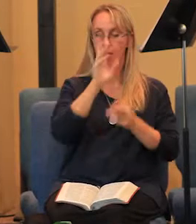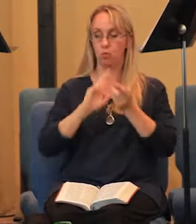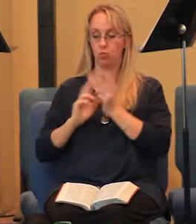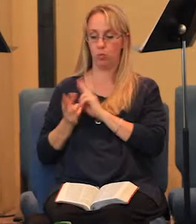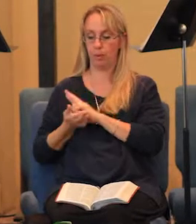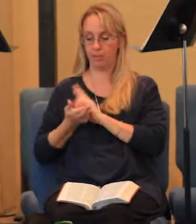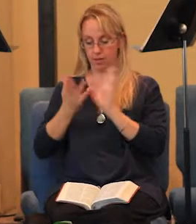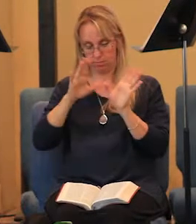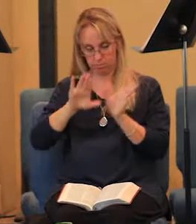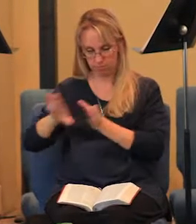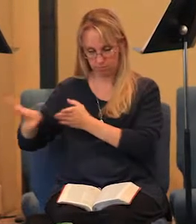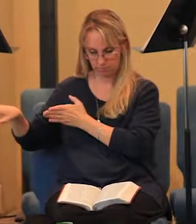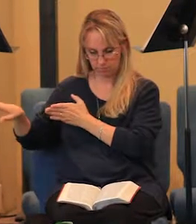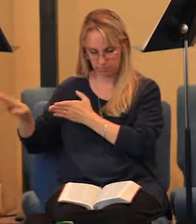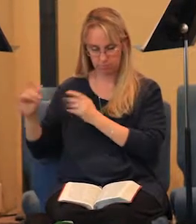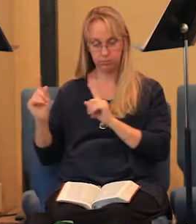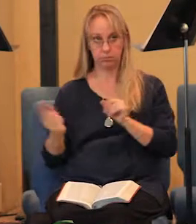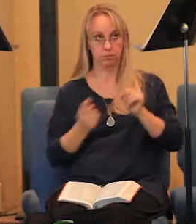in repentance.